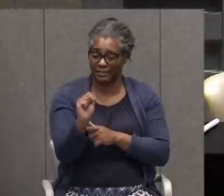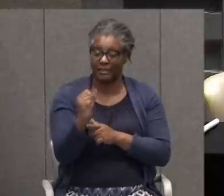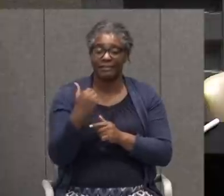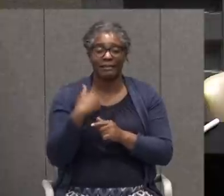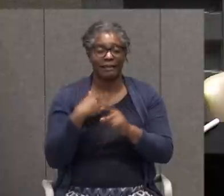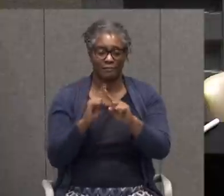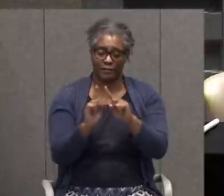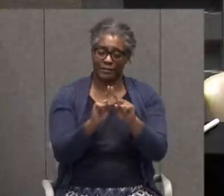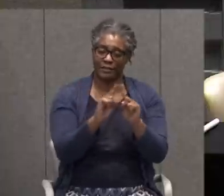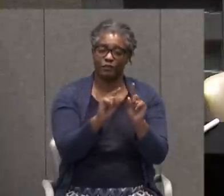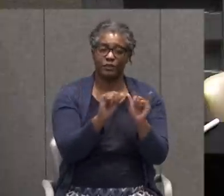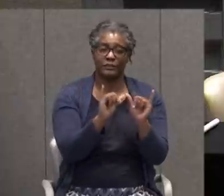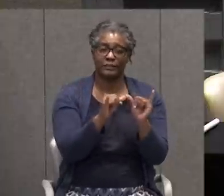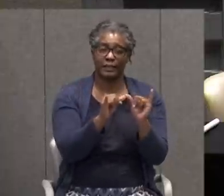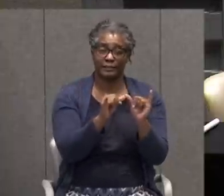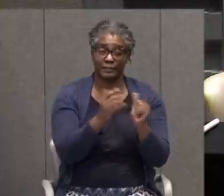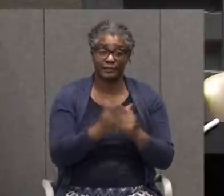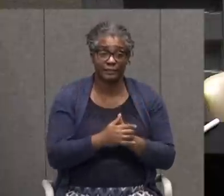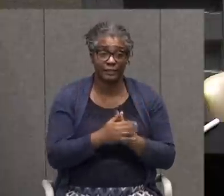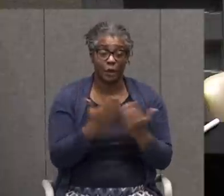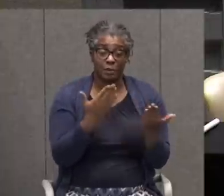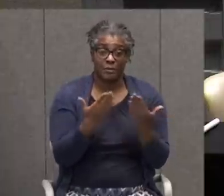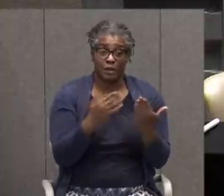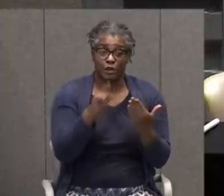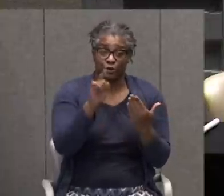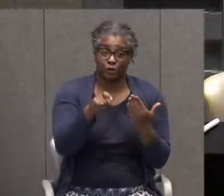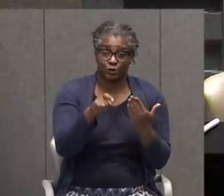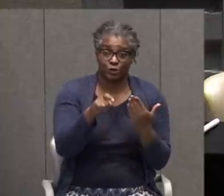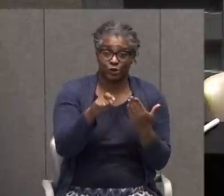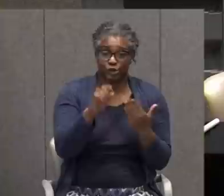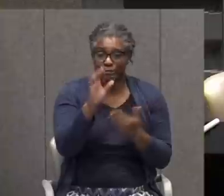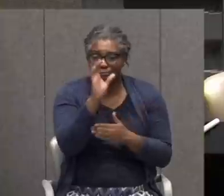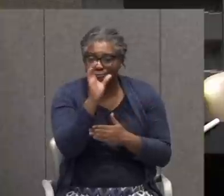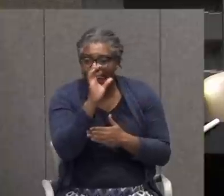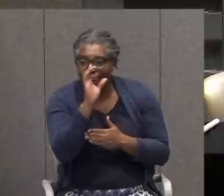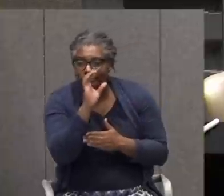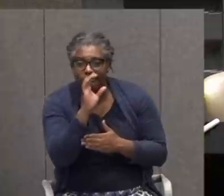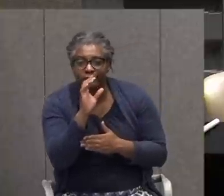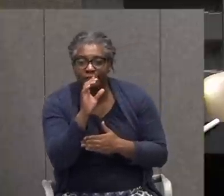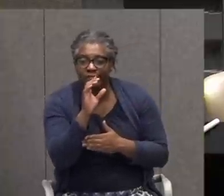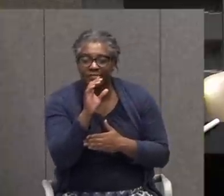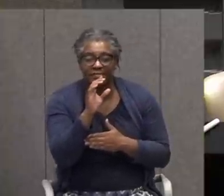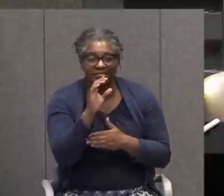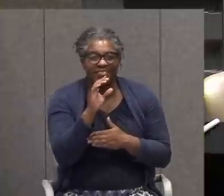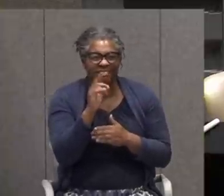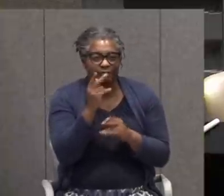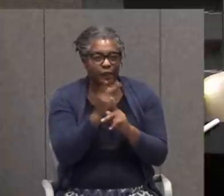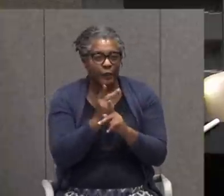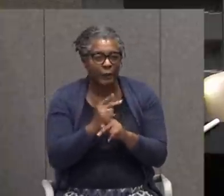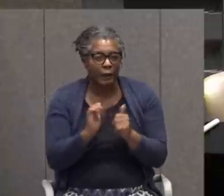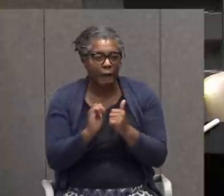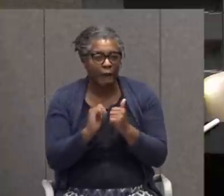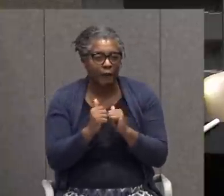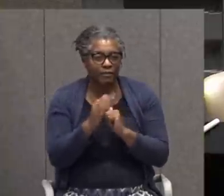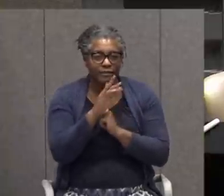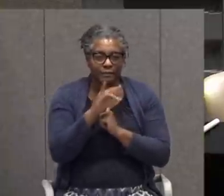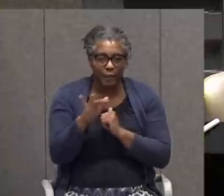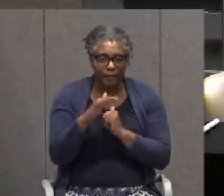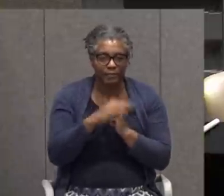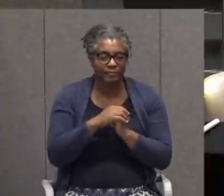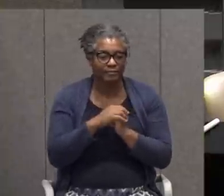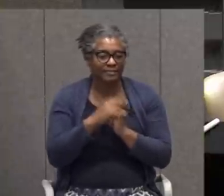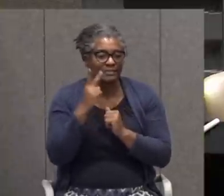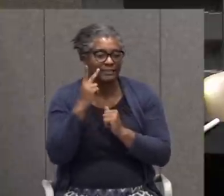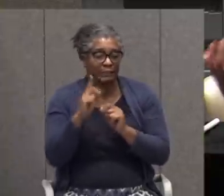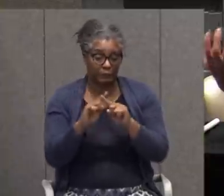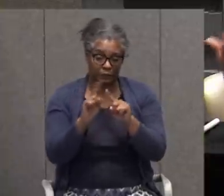up and see how you spell that word, and then the different types that are available. She also